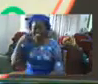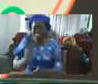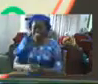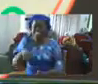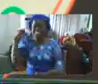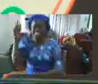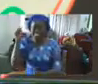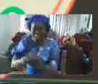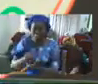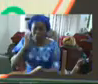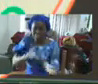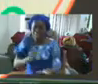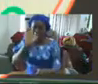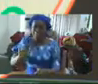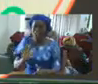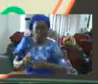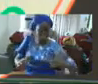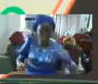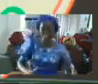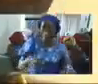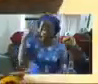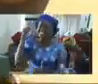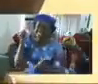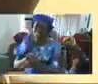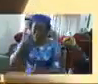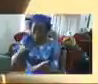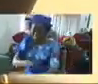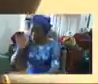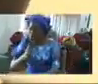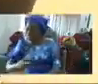by your right, only with your eyes